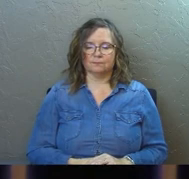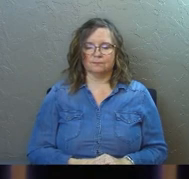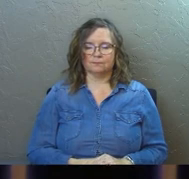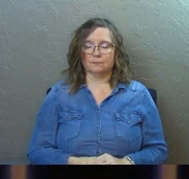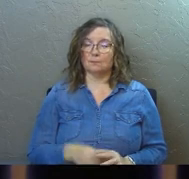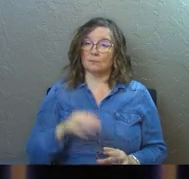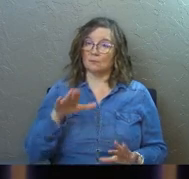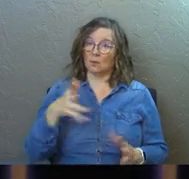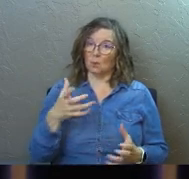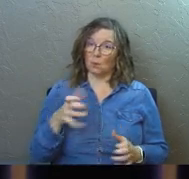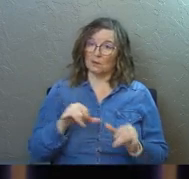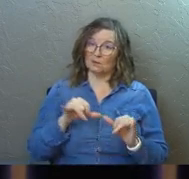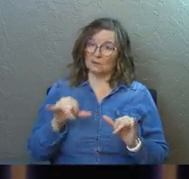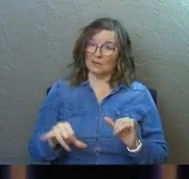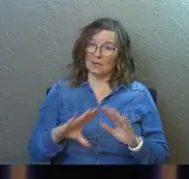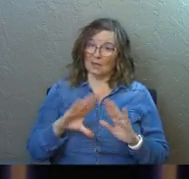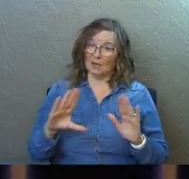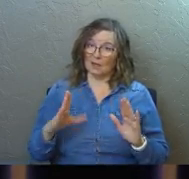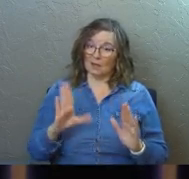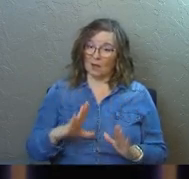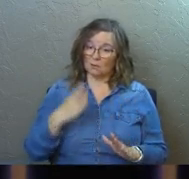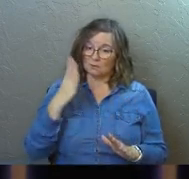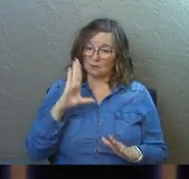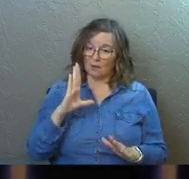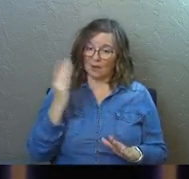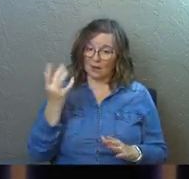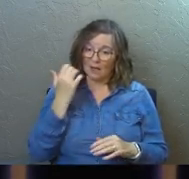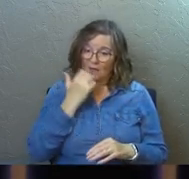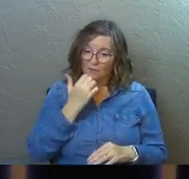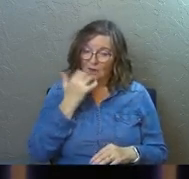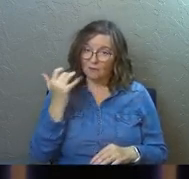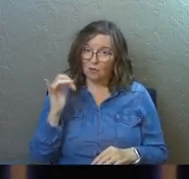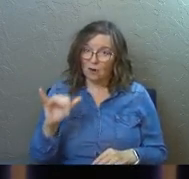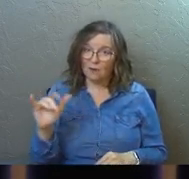Would you want to be in God's house every single day and then forever?